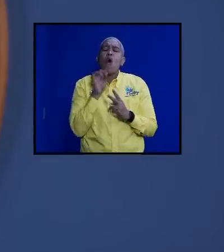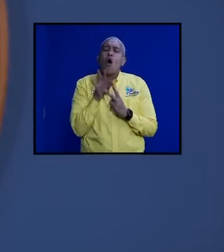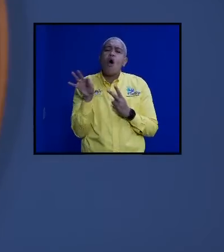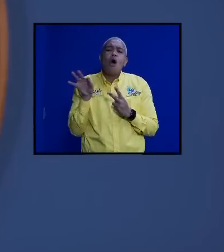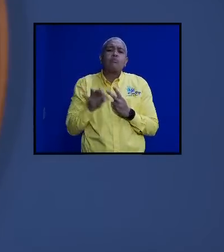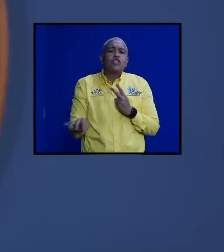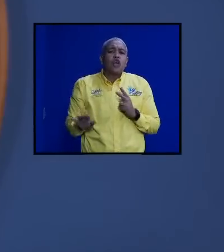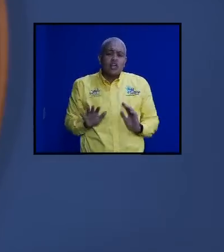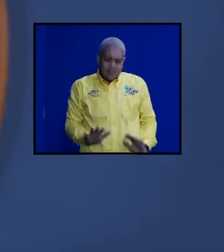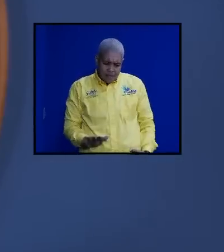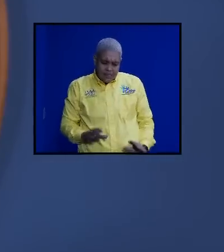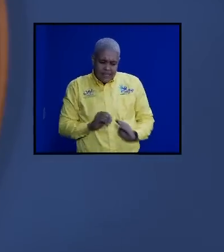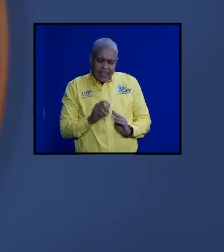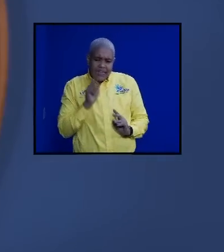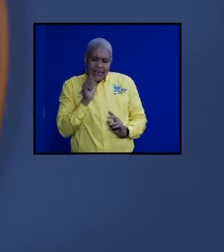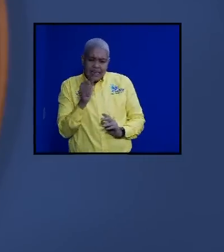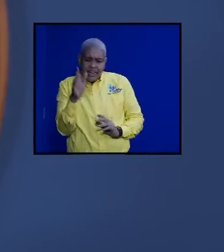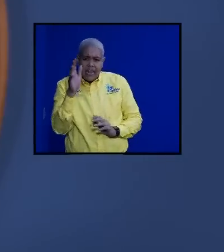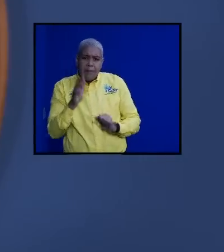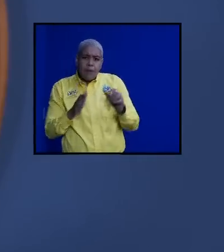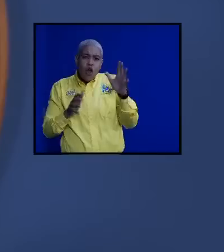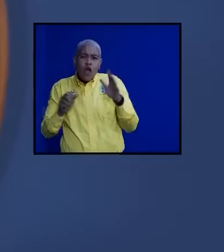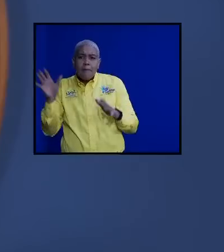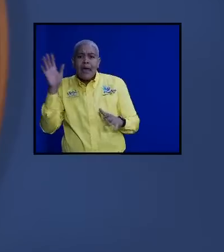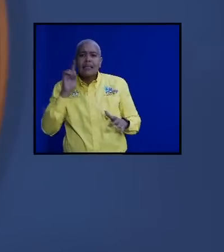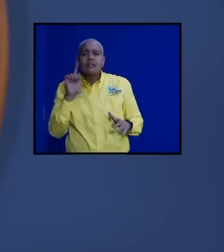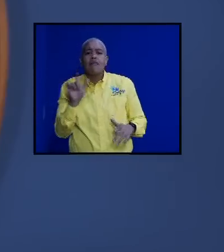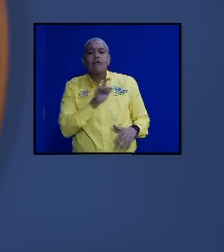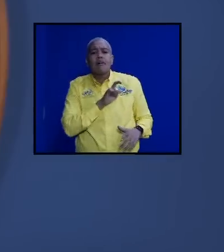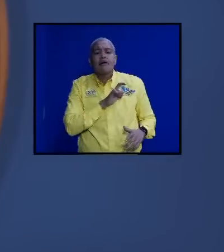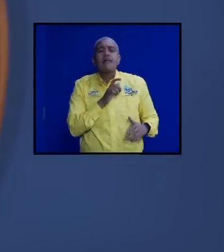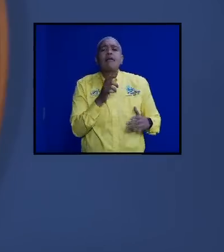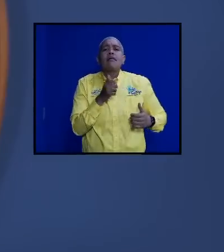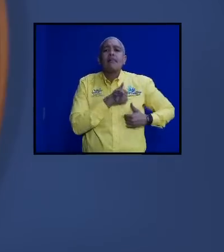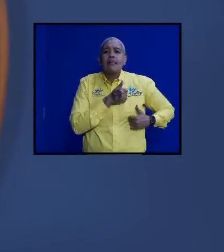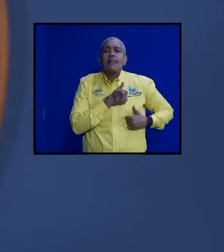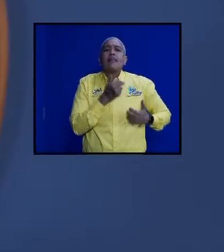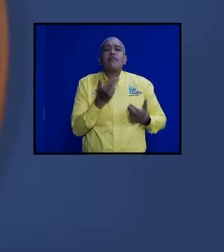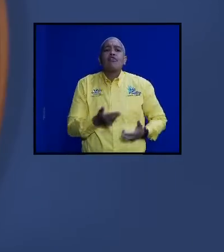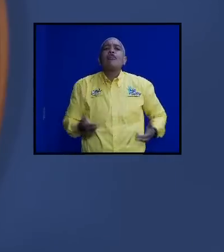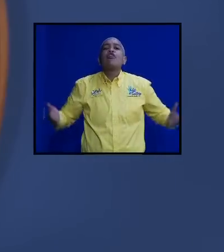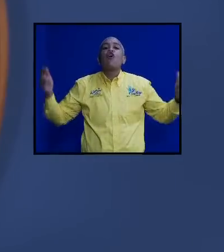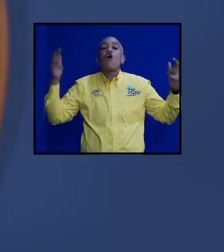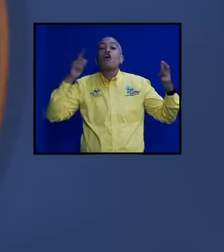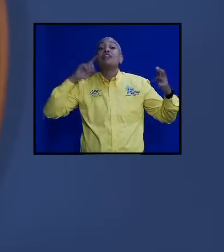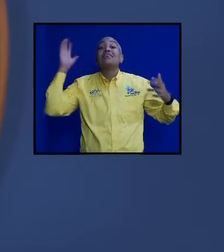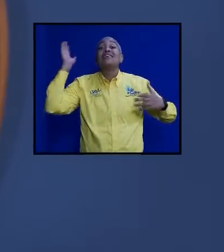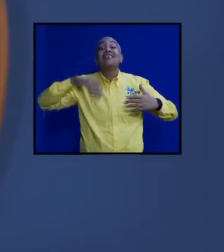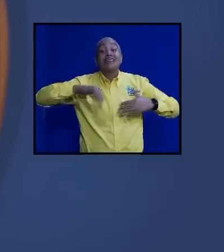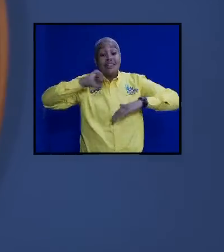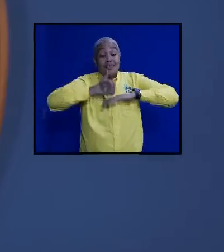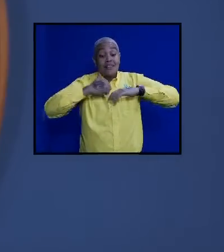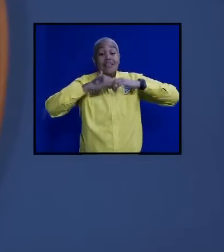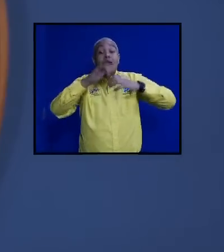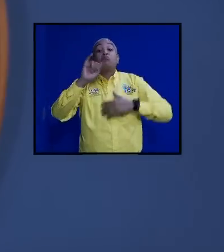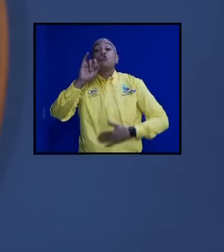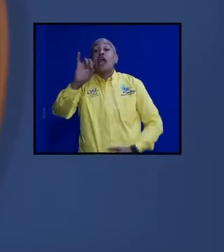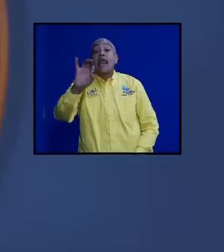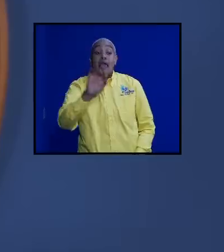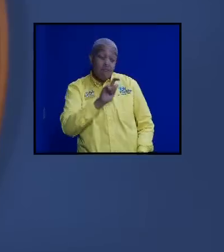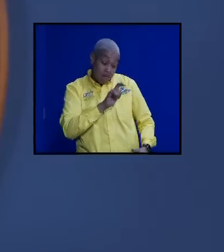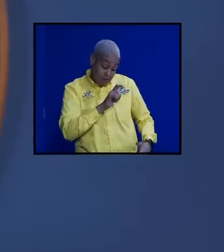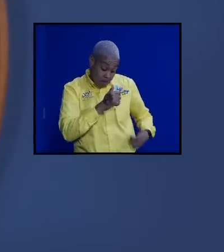options in the deployment of security resources. It brings on board the JDF with